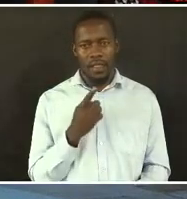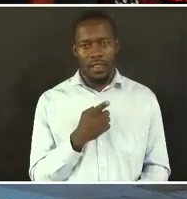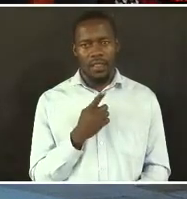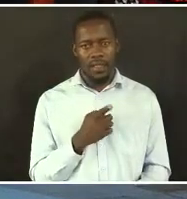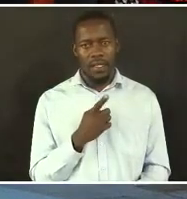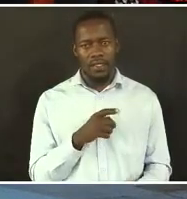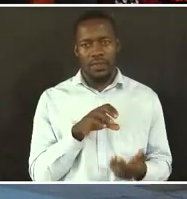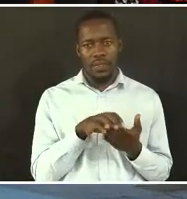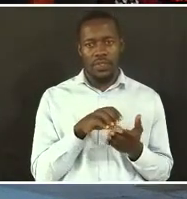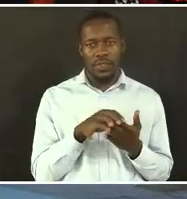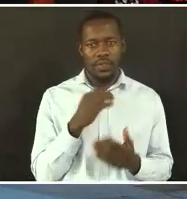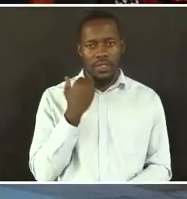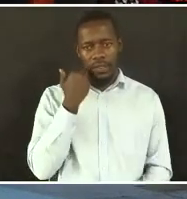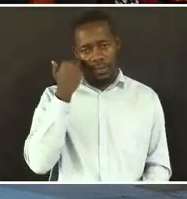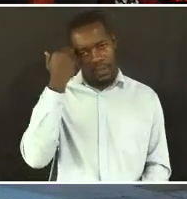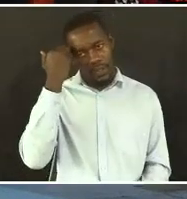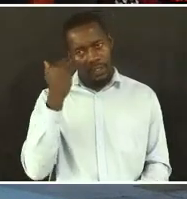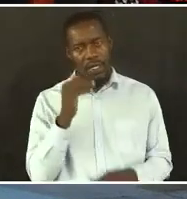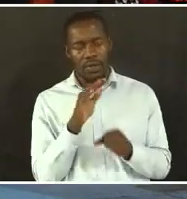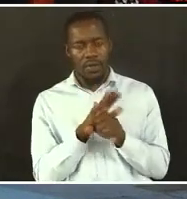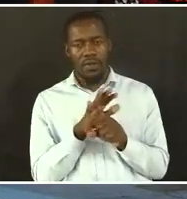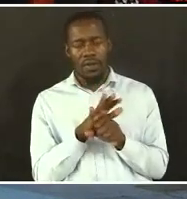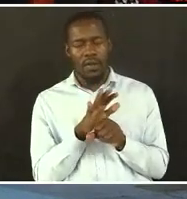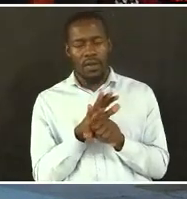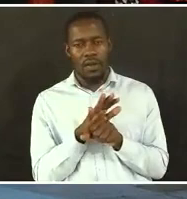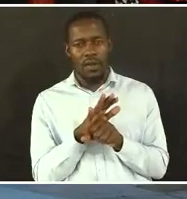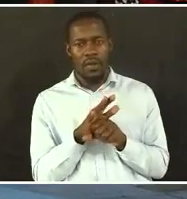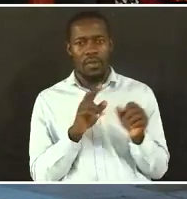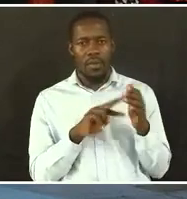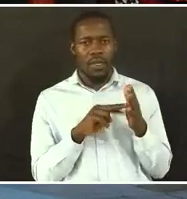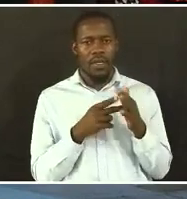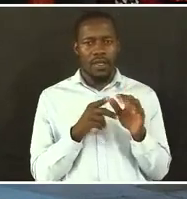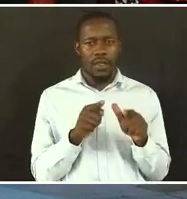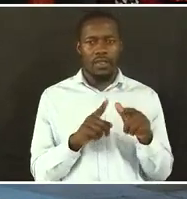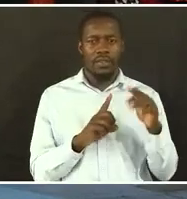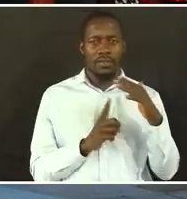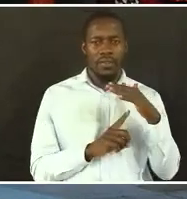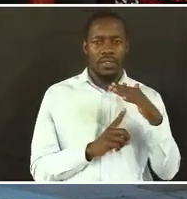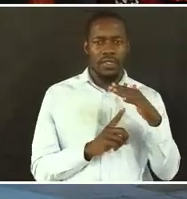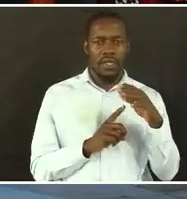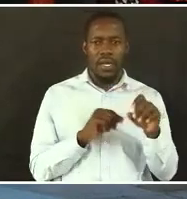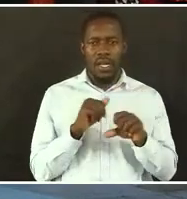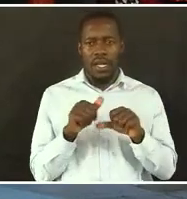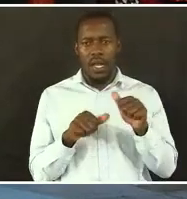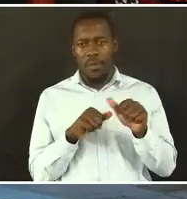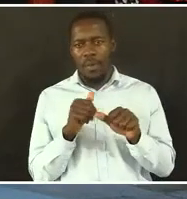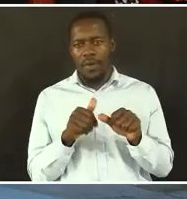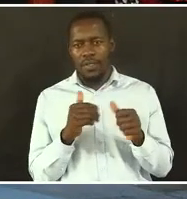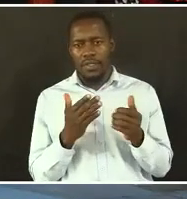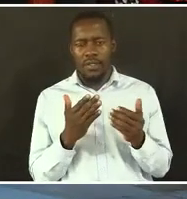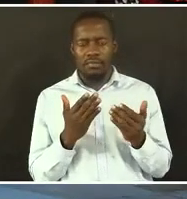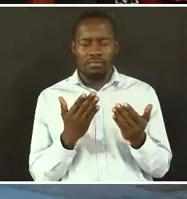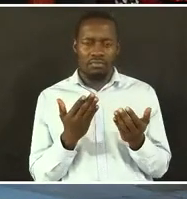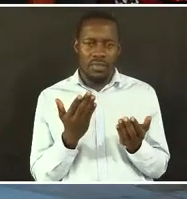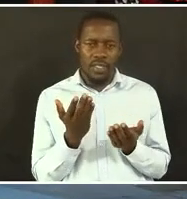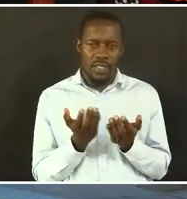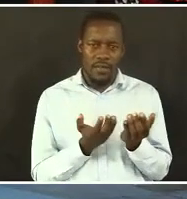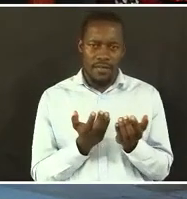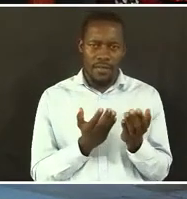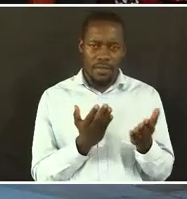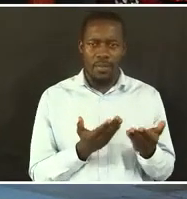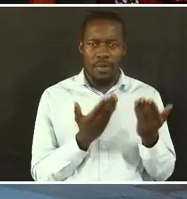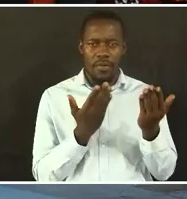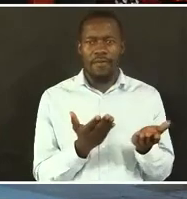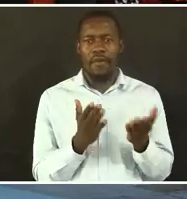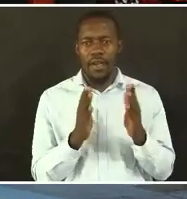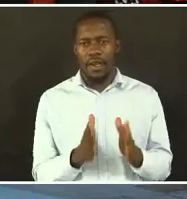depression crops in. So you find that this ministry is about being a provider. And when we talk